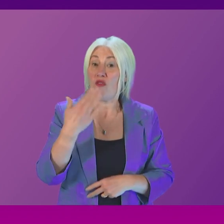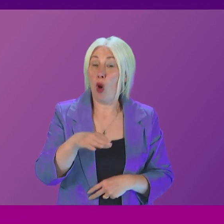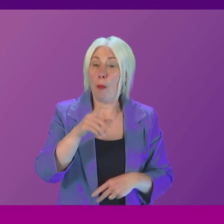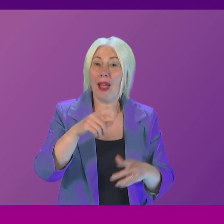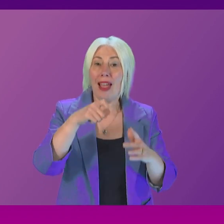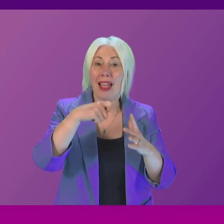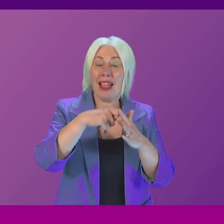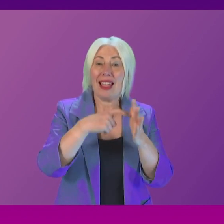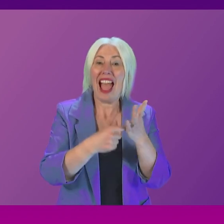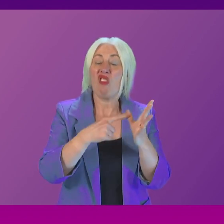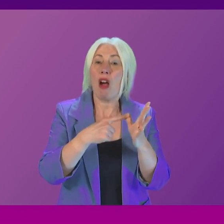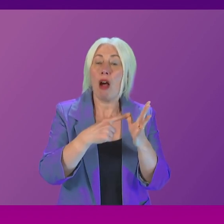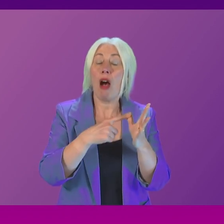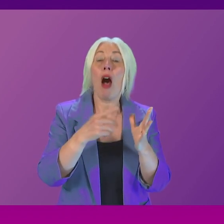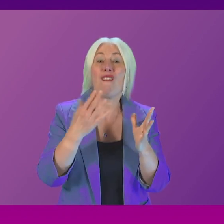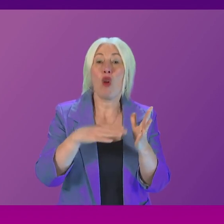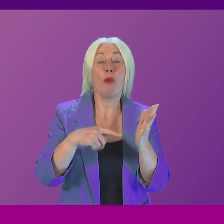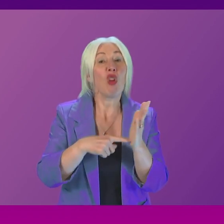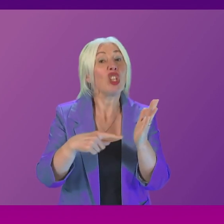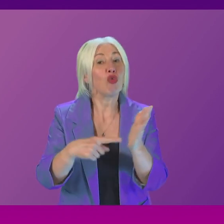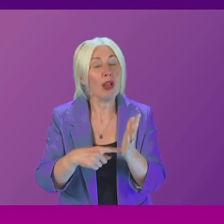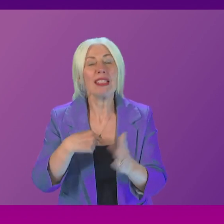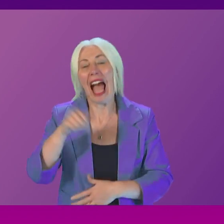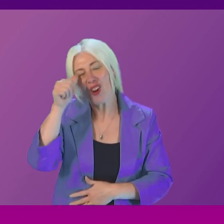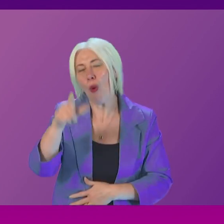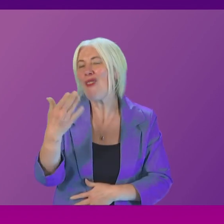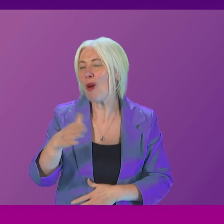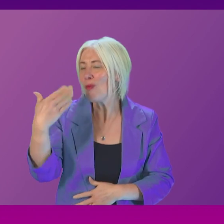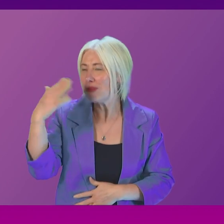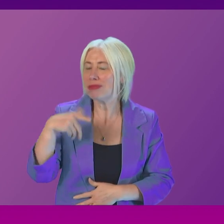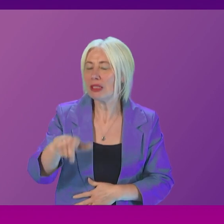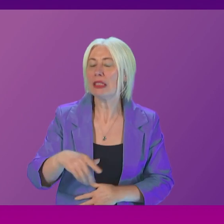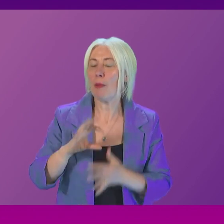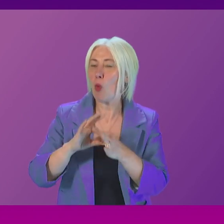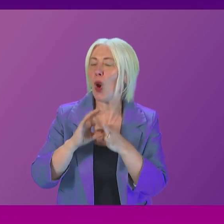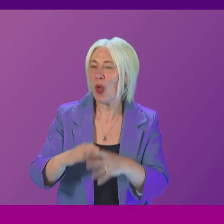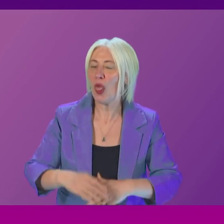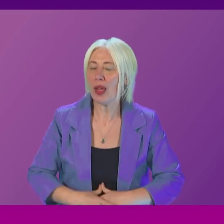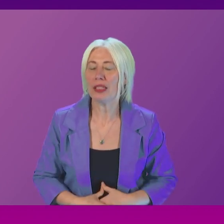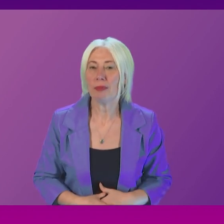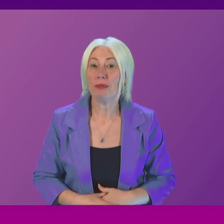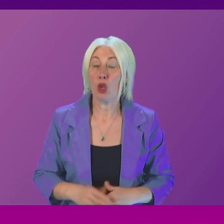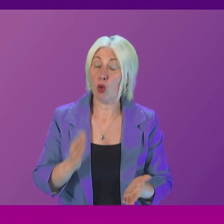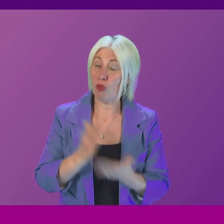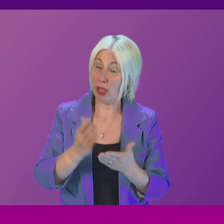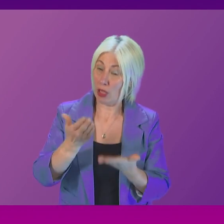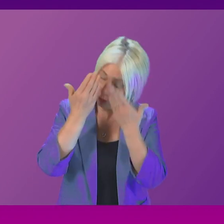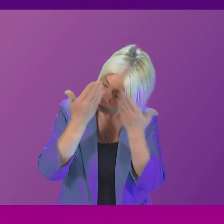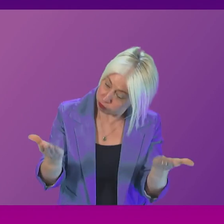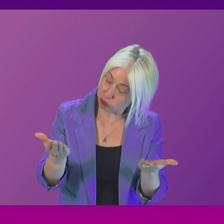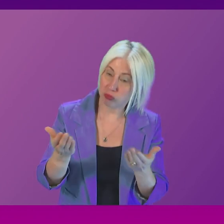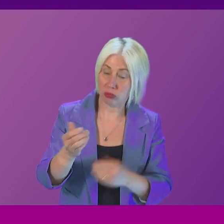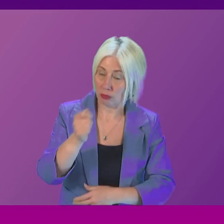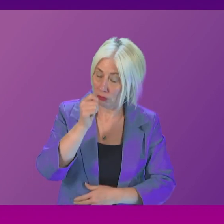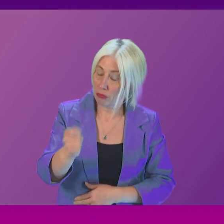Cara Hilton, who I have to say I've worked with over the years and in the past, and I have a tremendous amount of respect for.